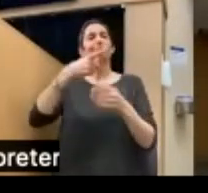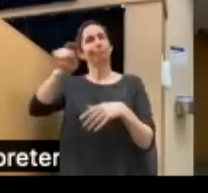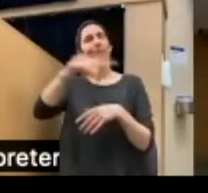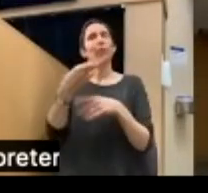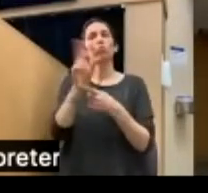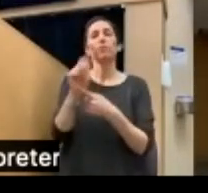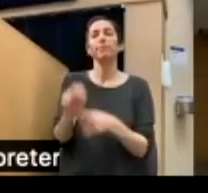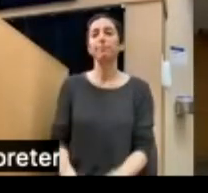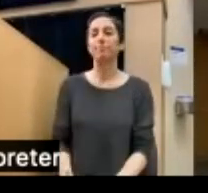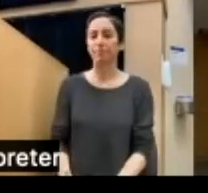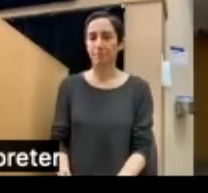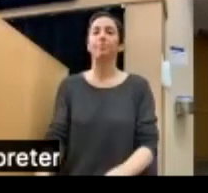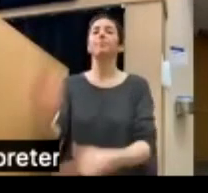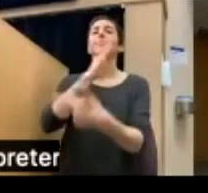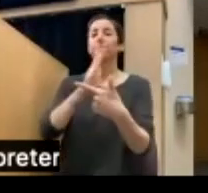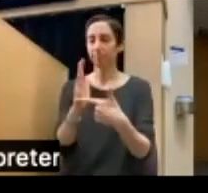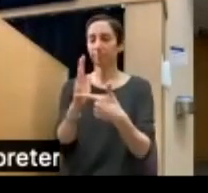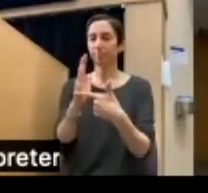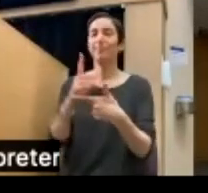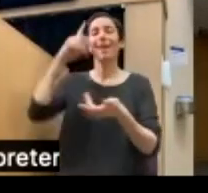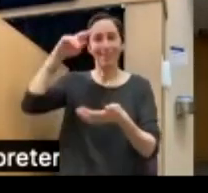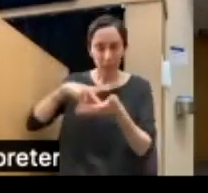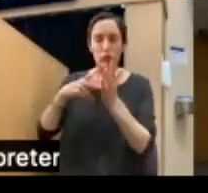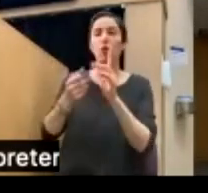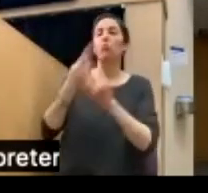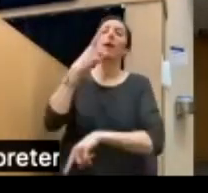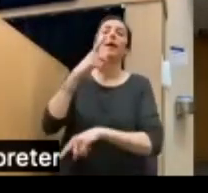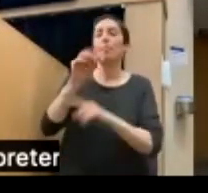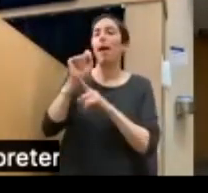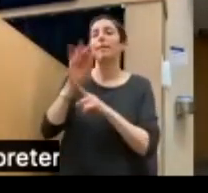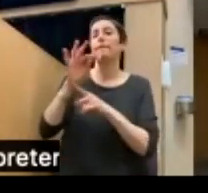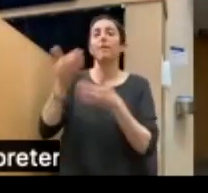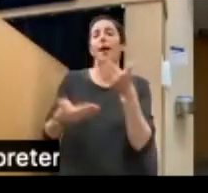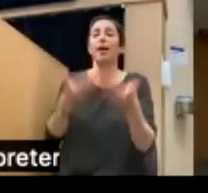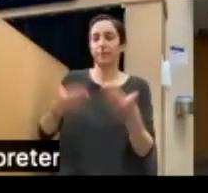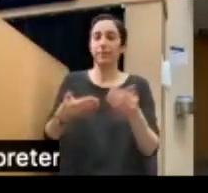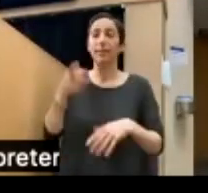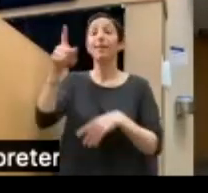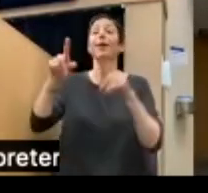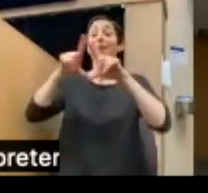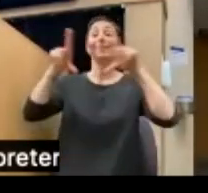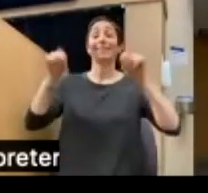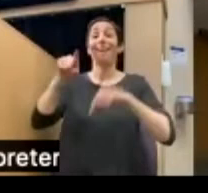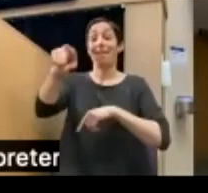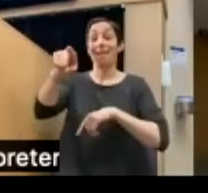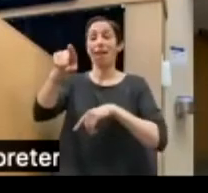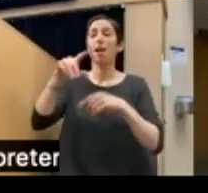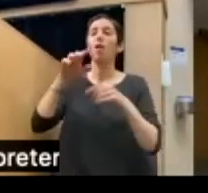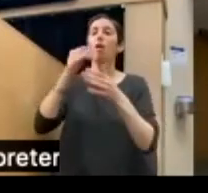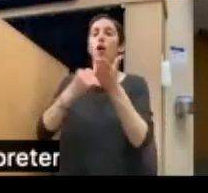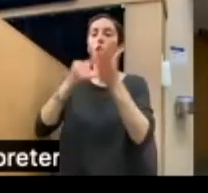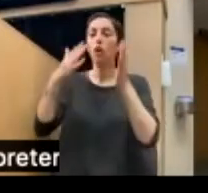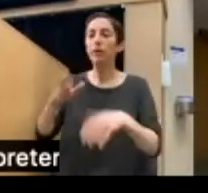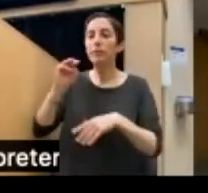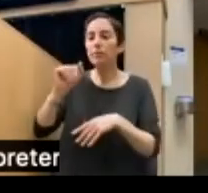All right, and then intentional random acts of kindness. So it's, you know, this is a sign by the artist Marty Kornfeld that says, if we all do